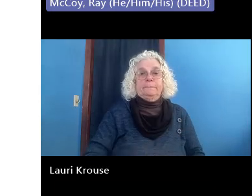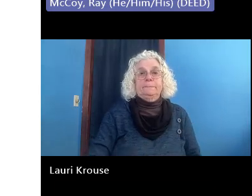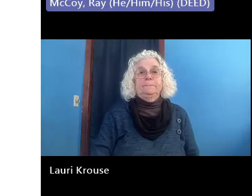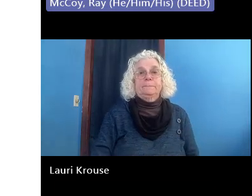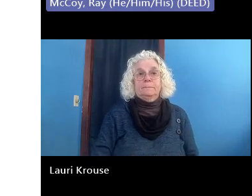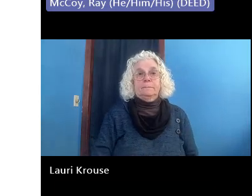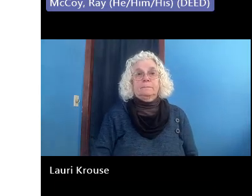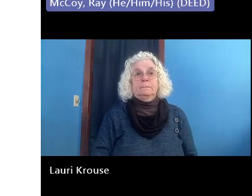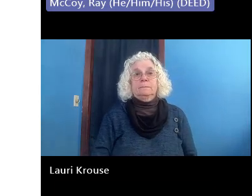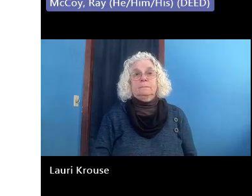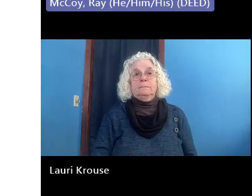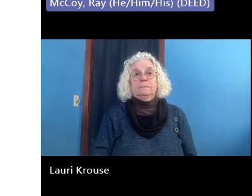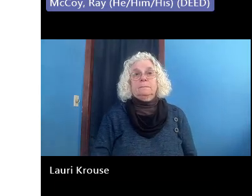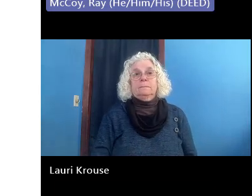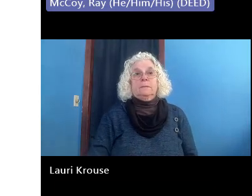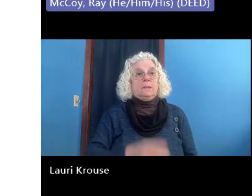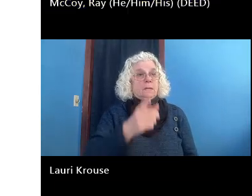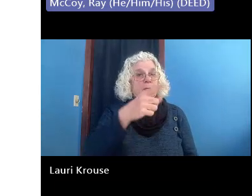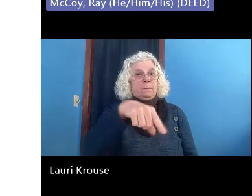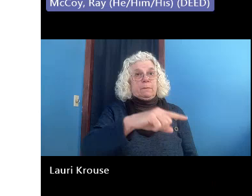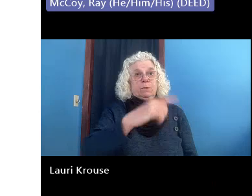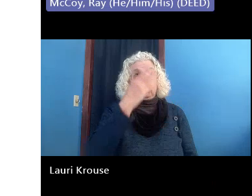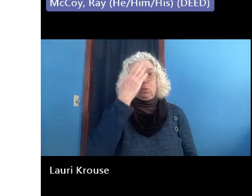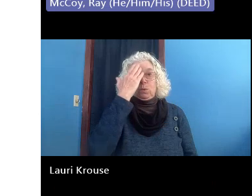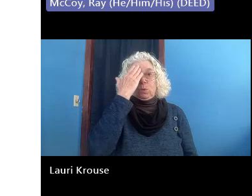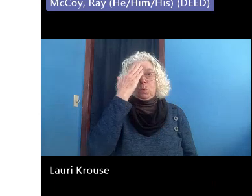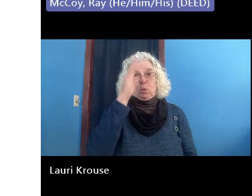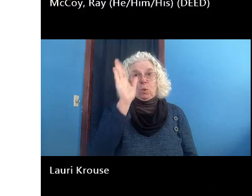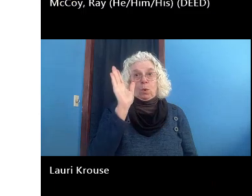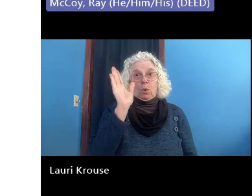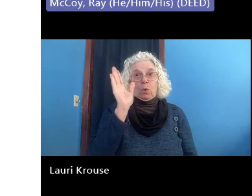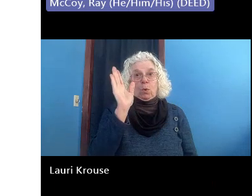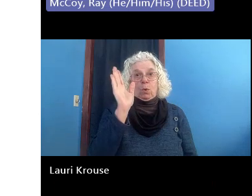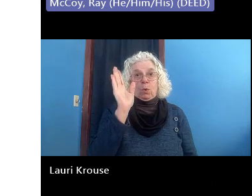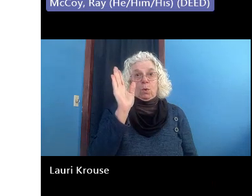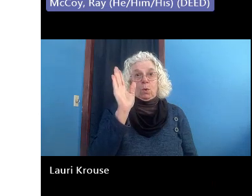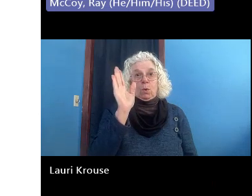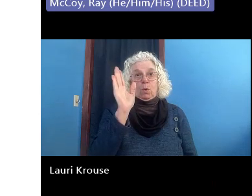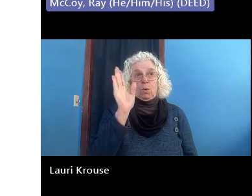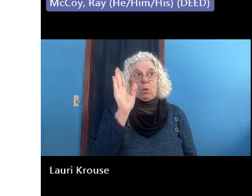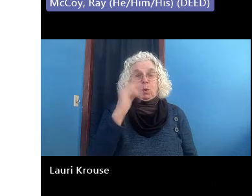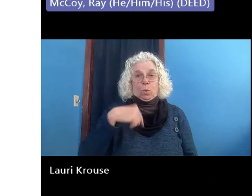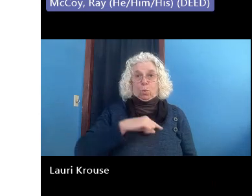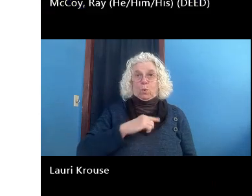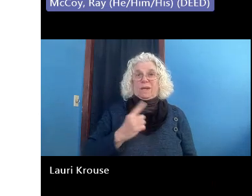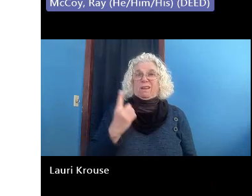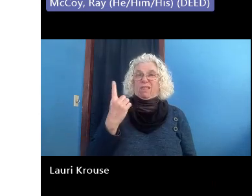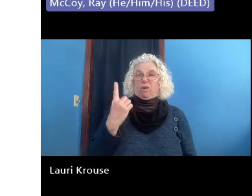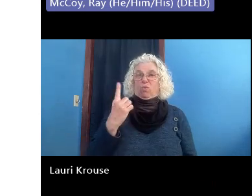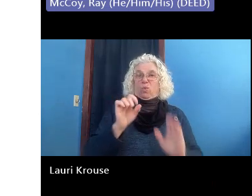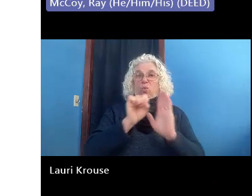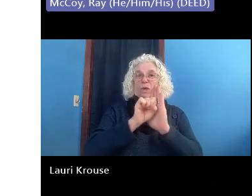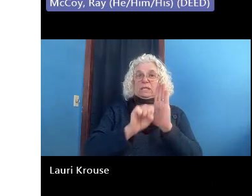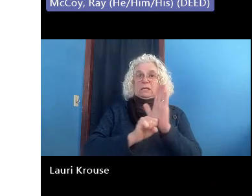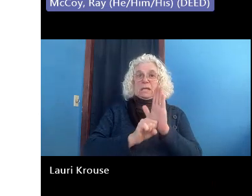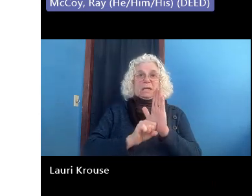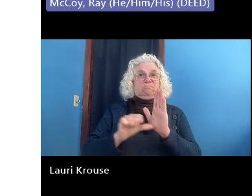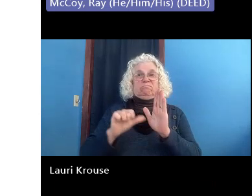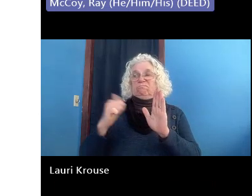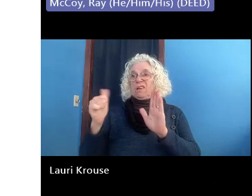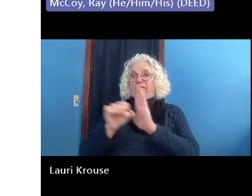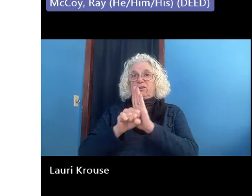and for those of you guys who don't know, you know, we're the only state in the country that's still